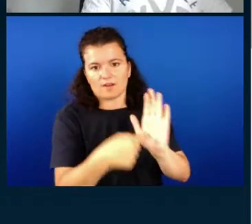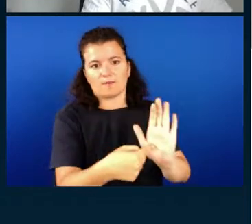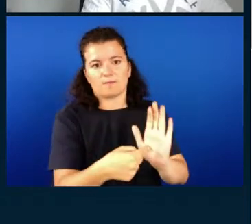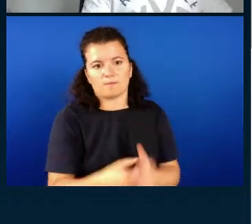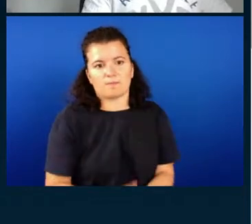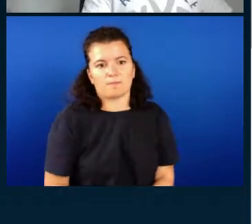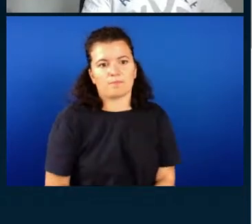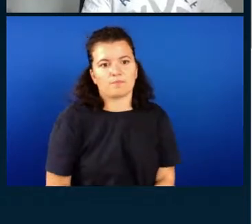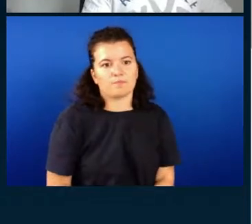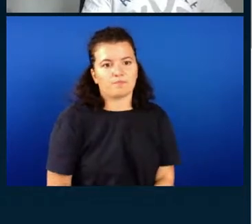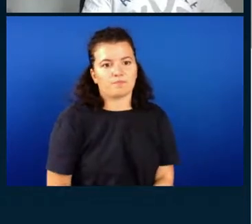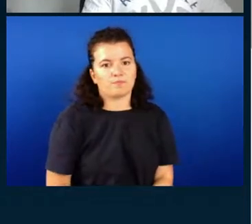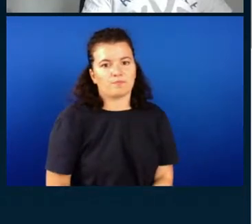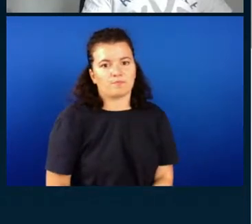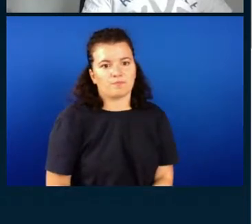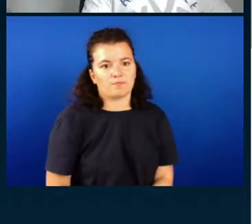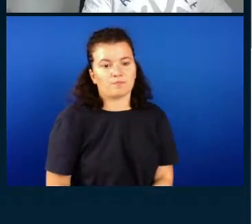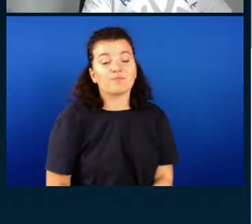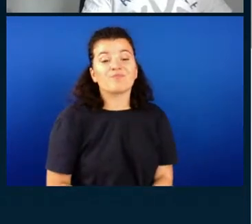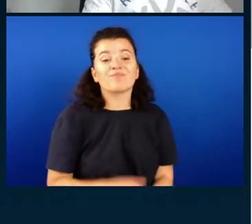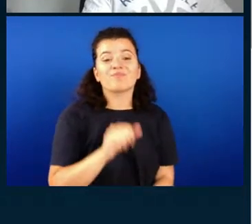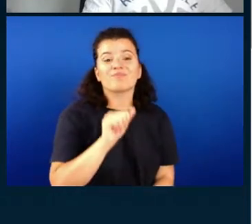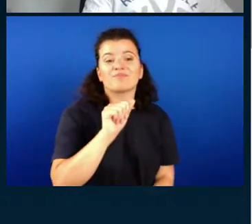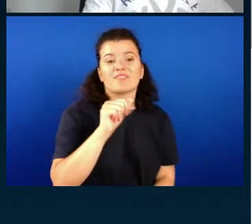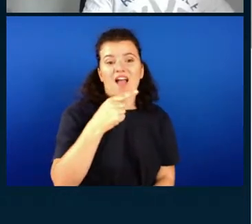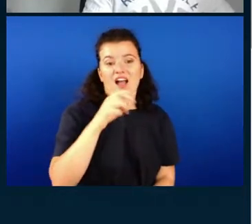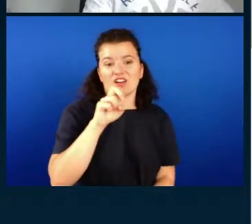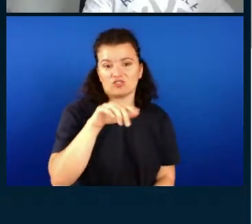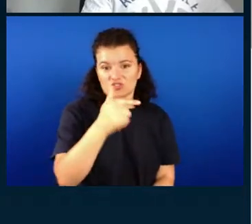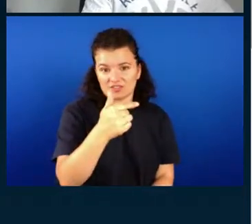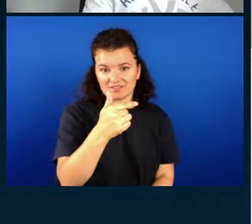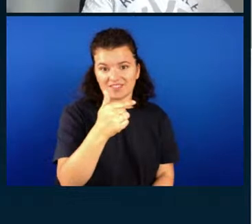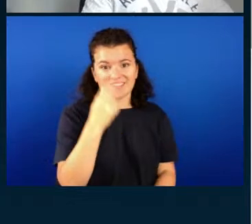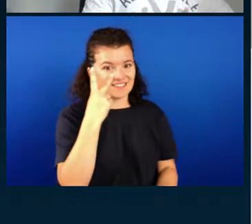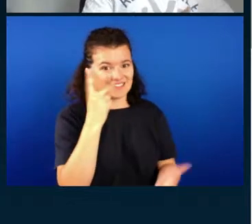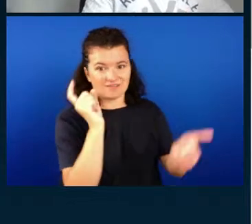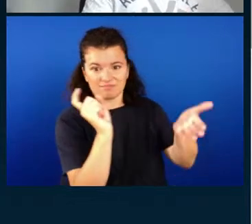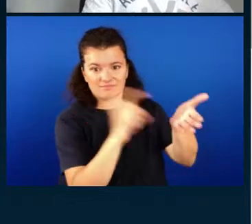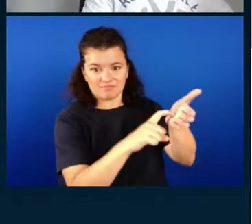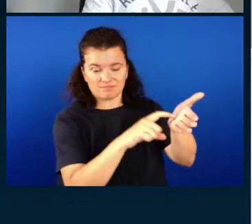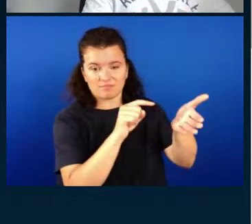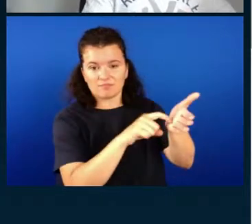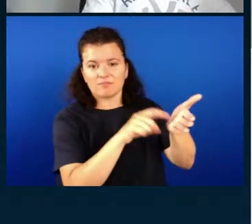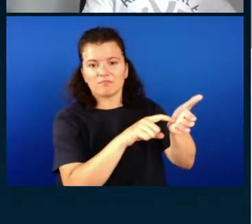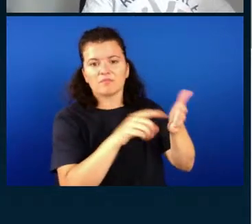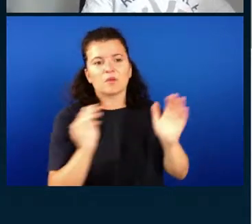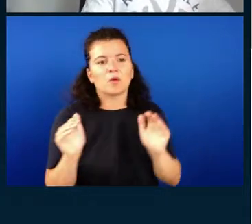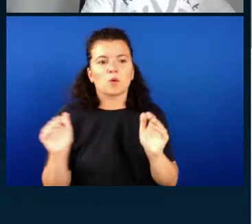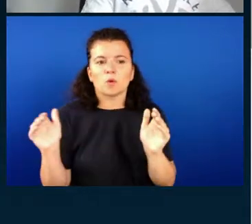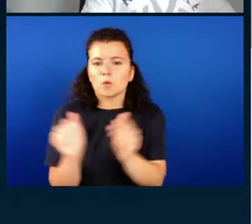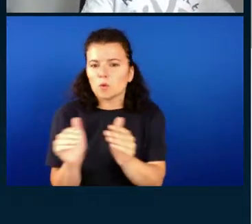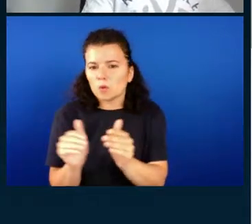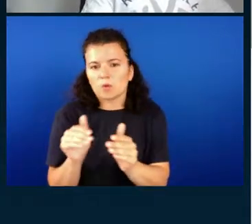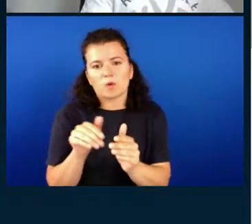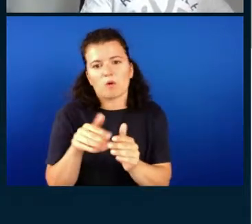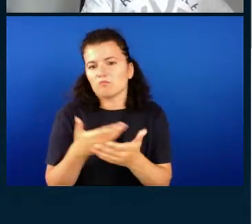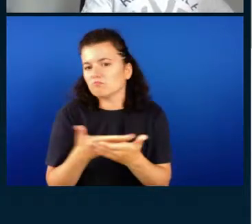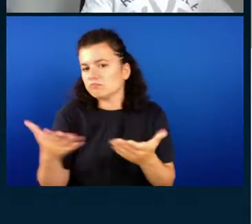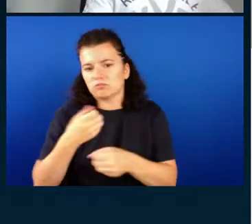it's a server where a small component can be, a work component can be deployed,